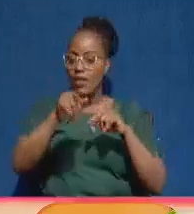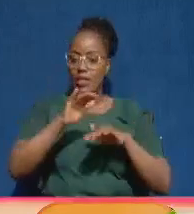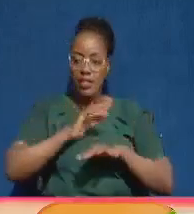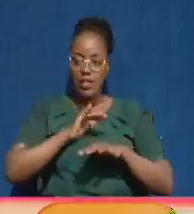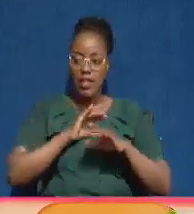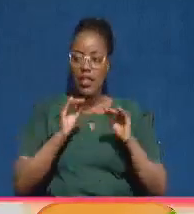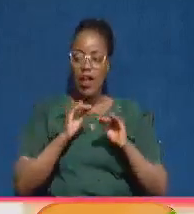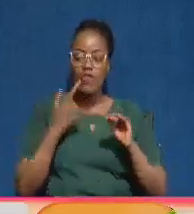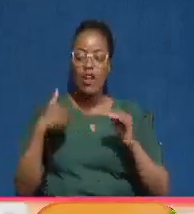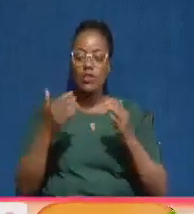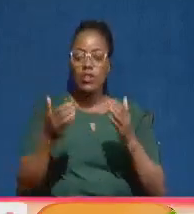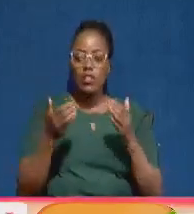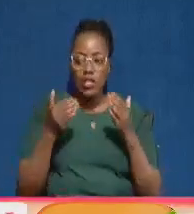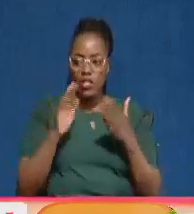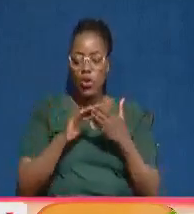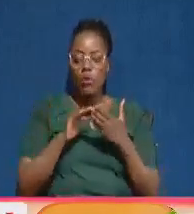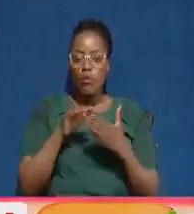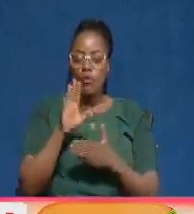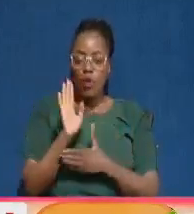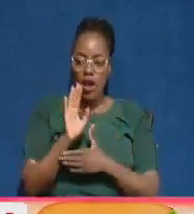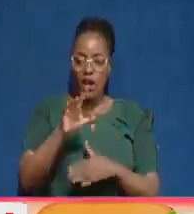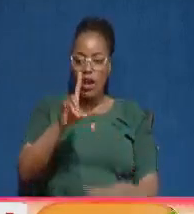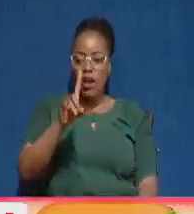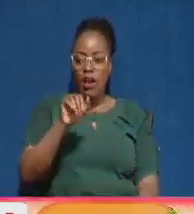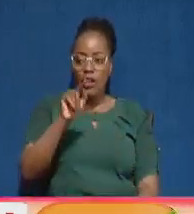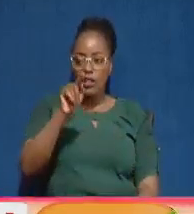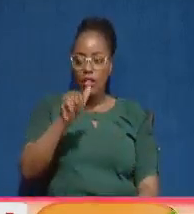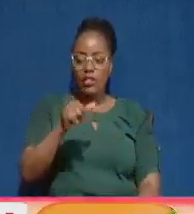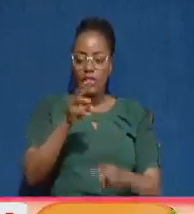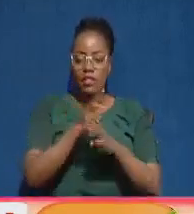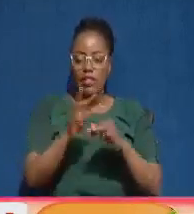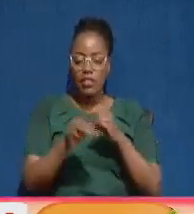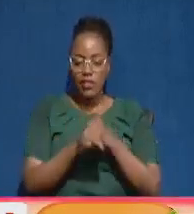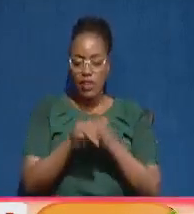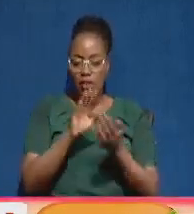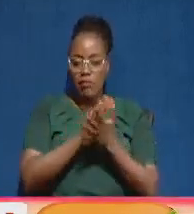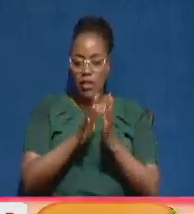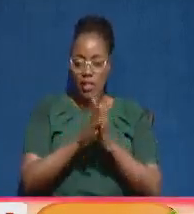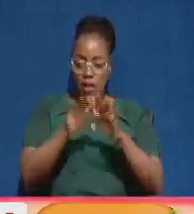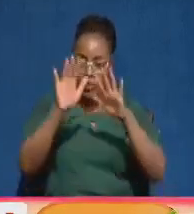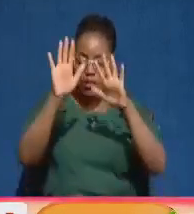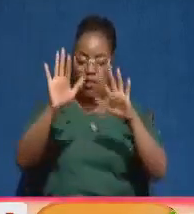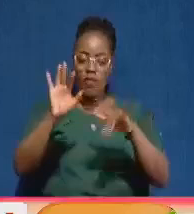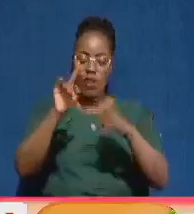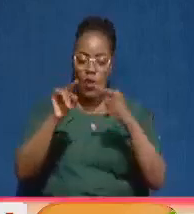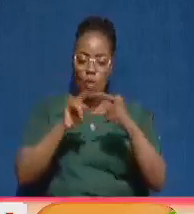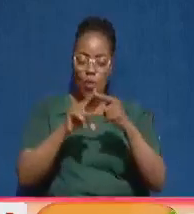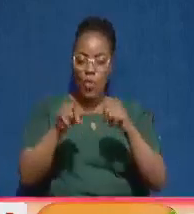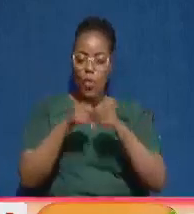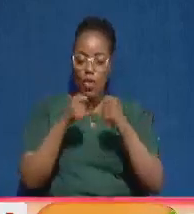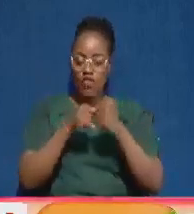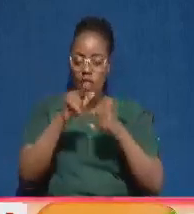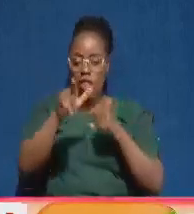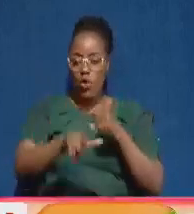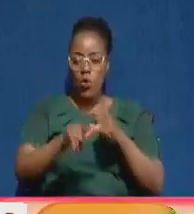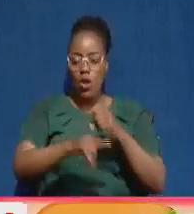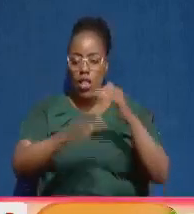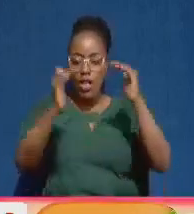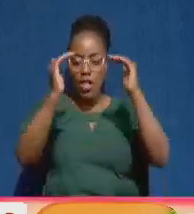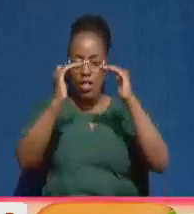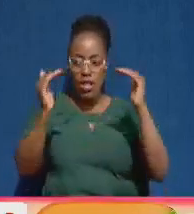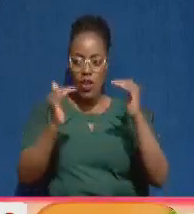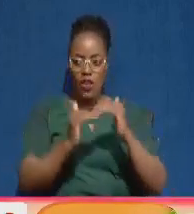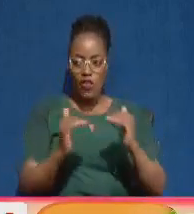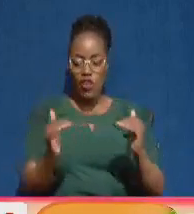enough. We want more granular data. Actually, statistics is more useful when it is broken down to a much lower level. And that much lower